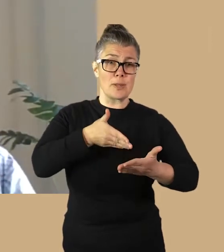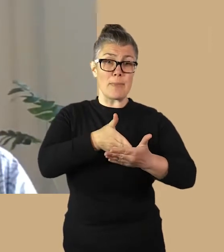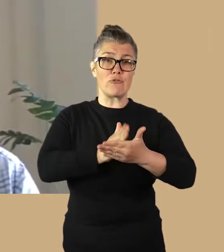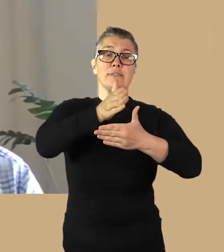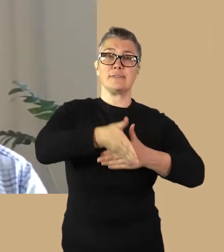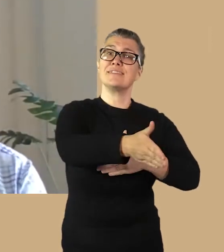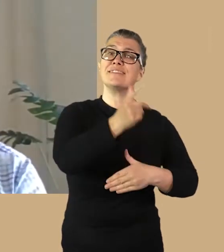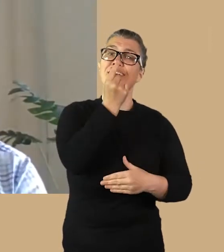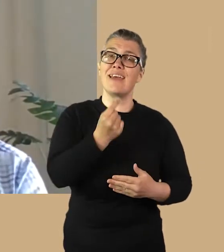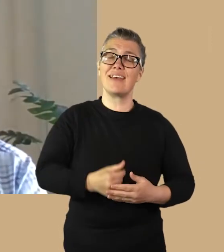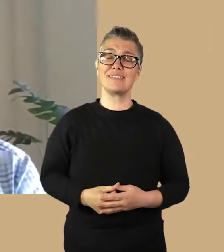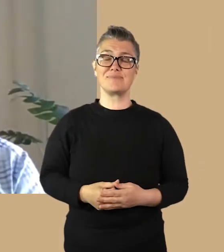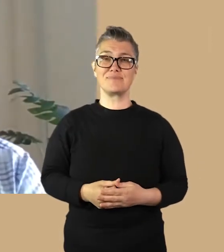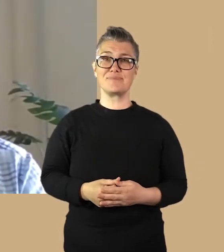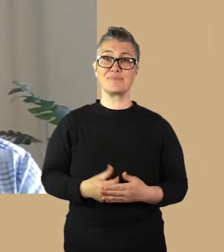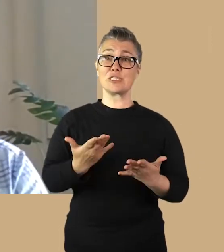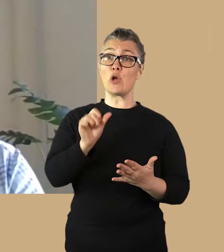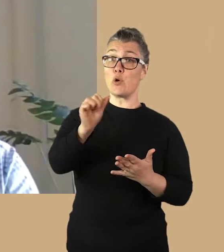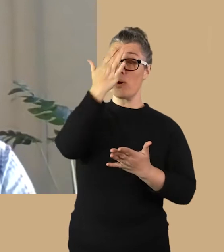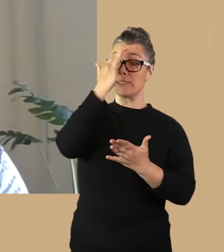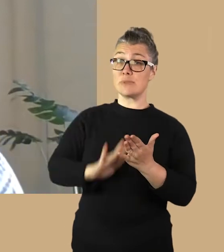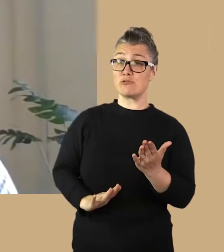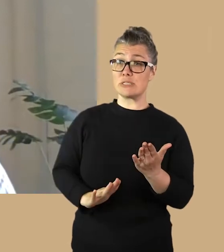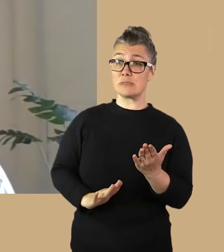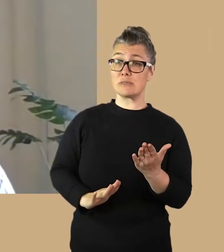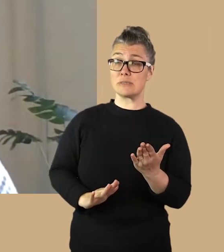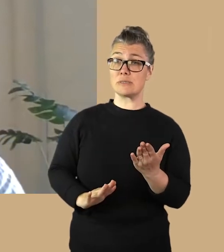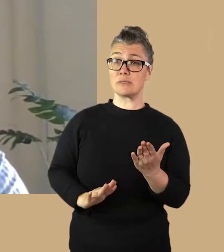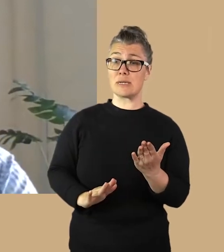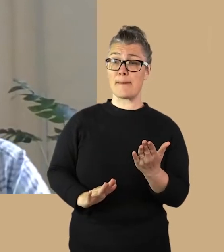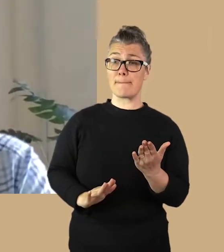barriers. Hitika, in your experience,